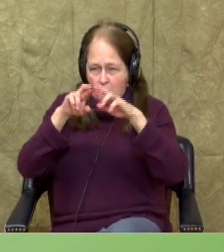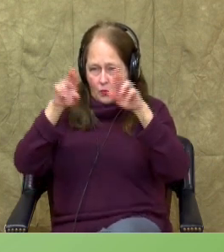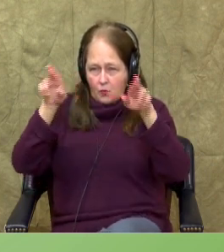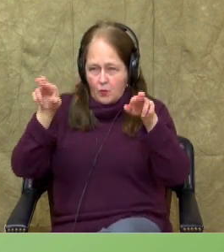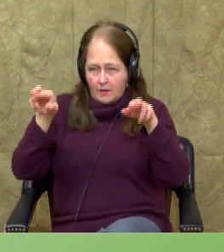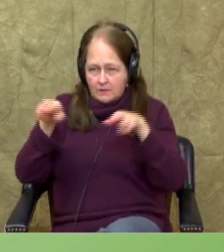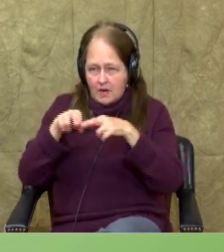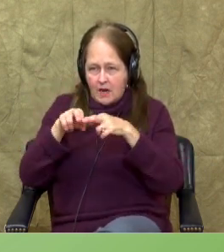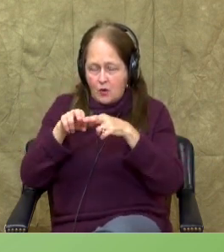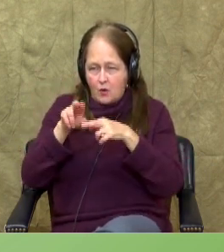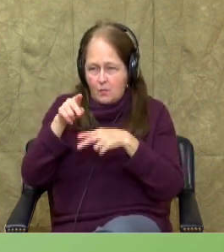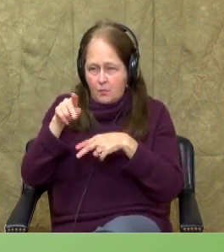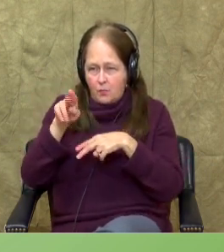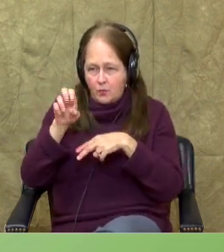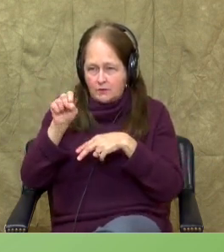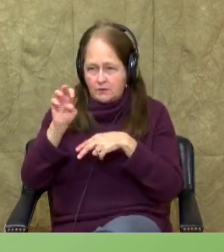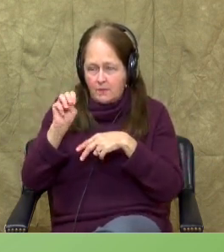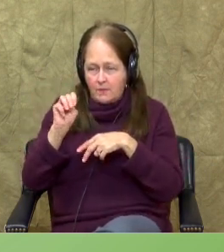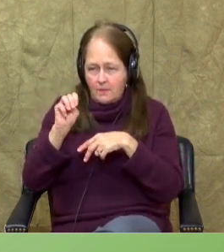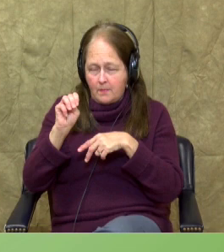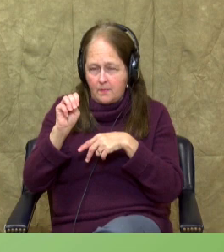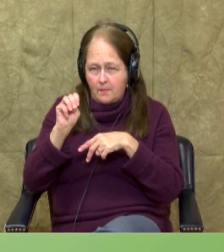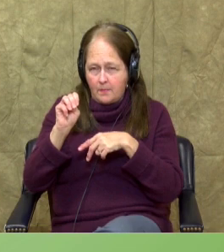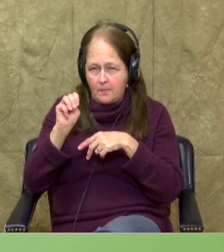rectangular prism.